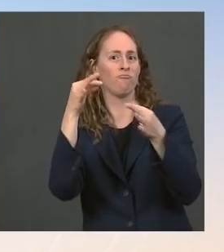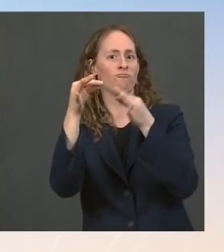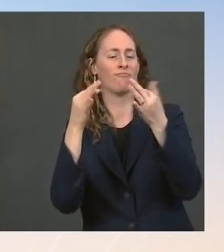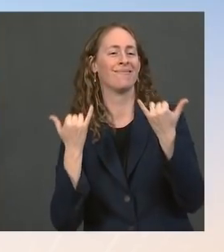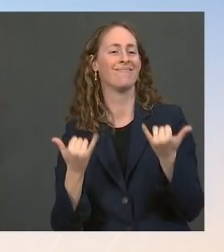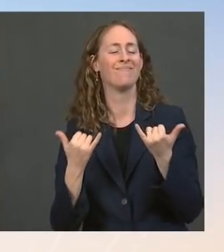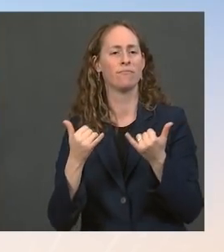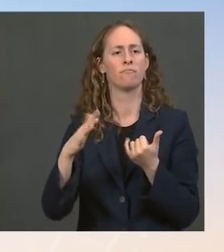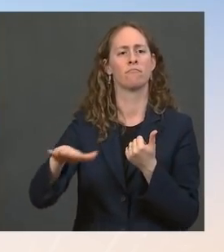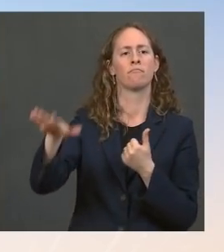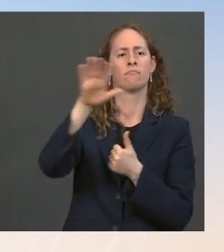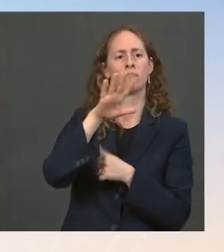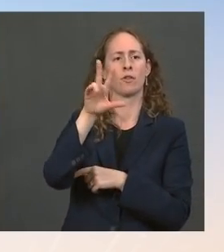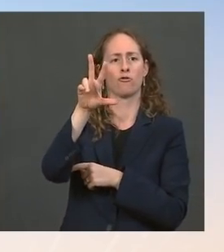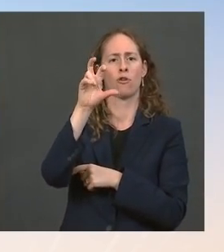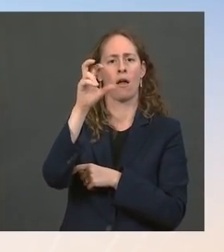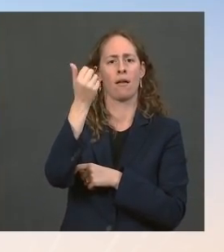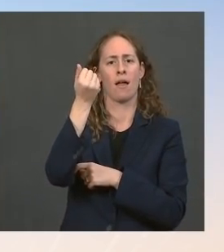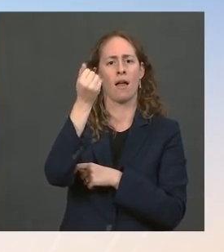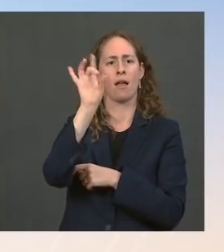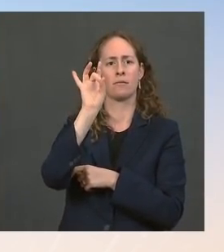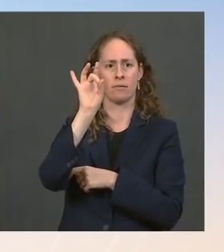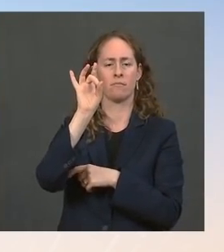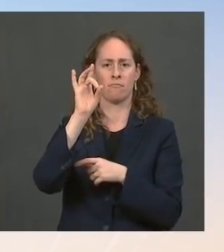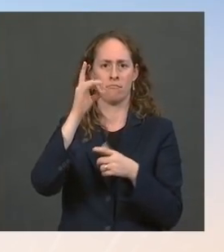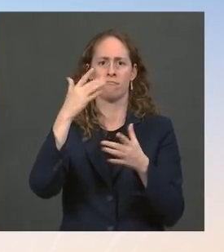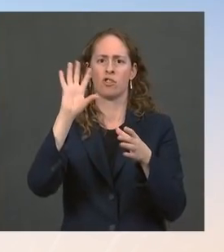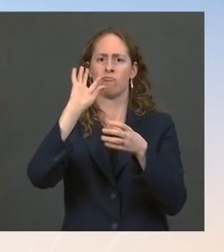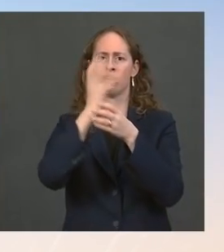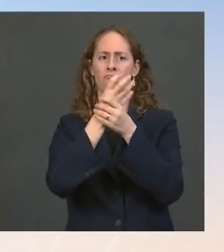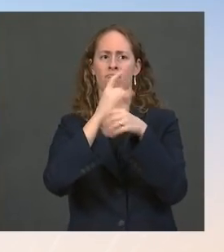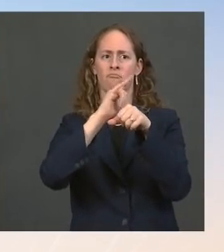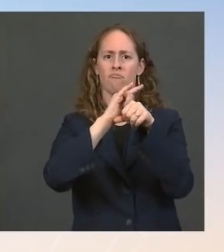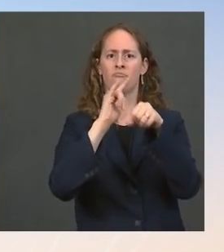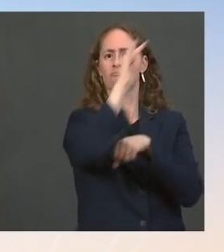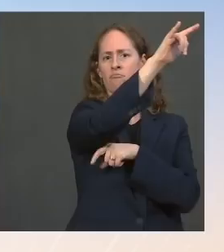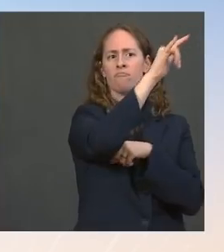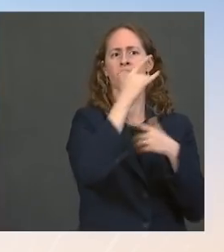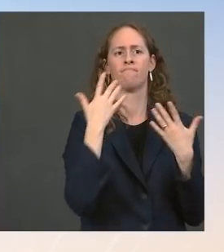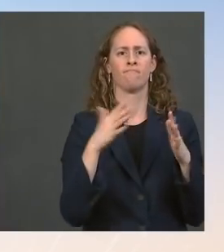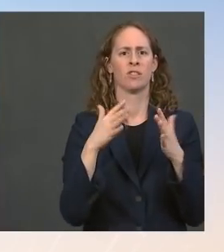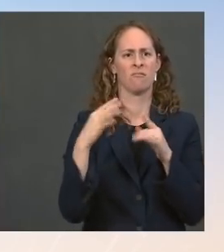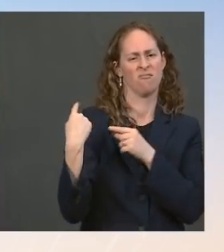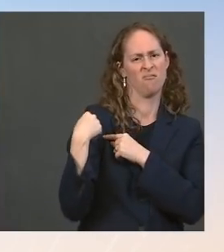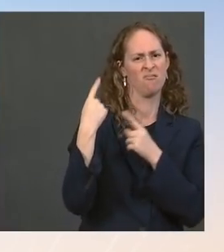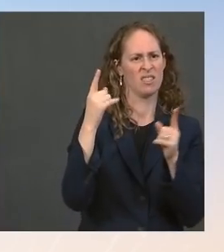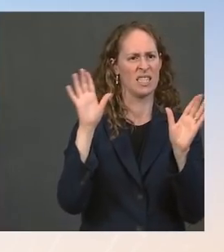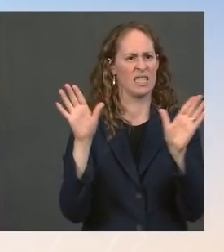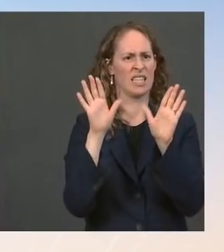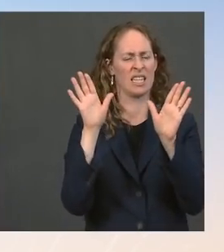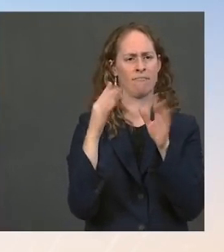Haitian nationals on board. These flights will continue. Since Sunday, September 19th, 12 repatriation